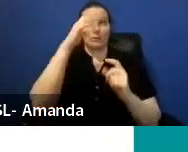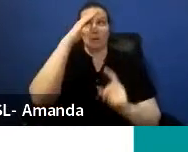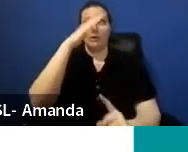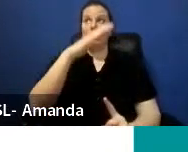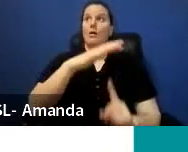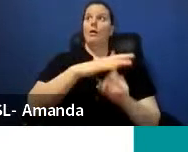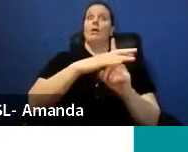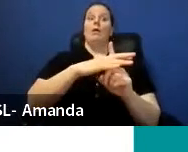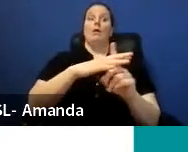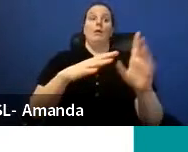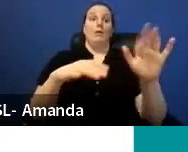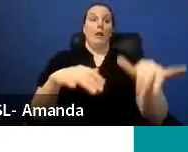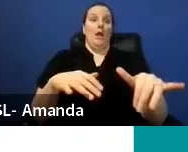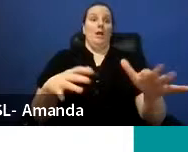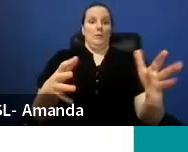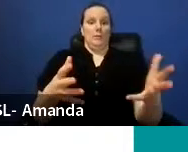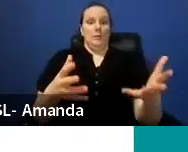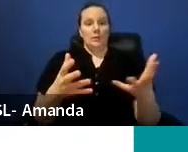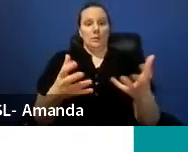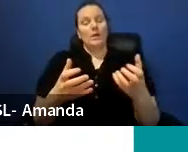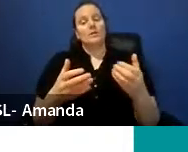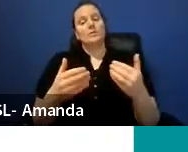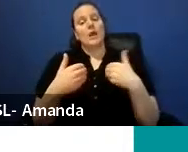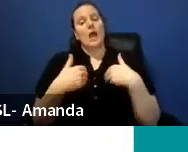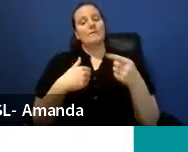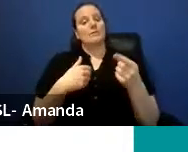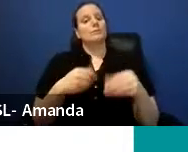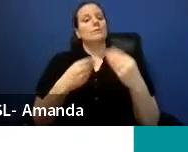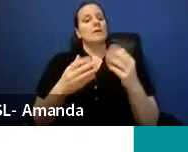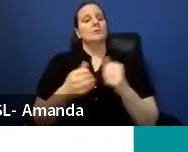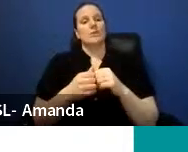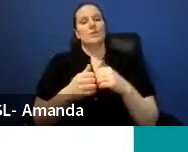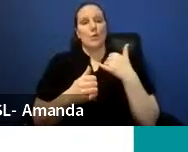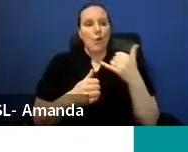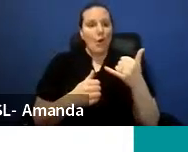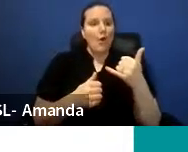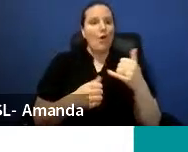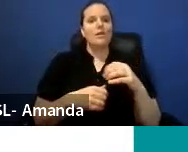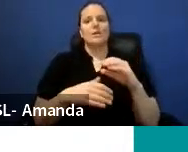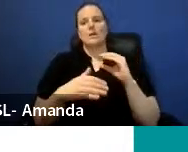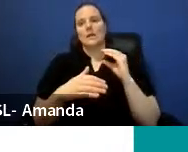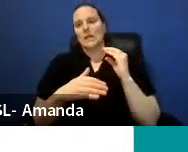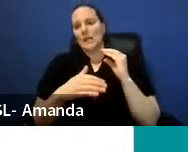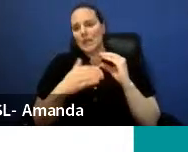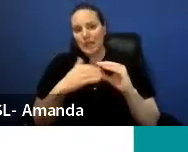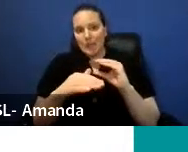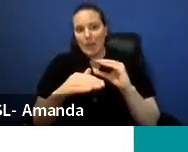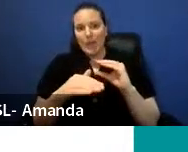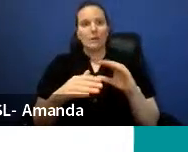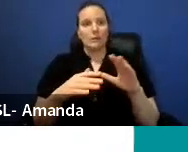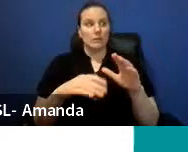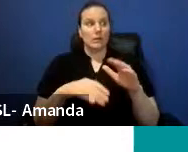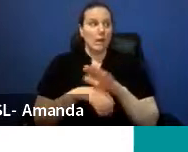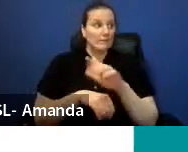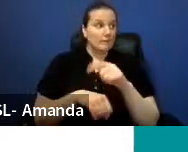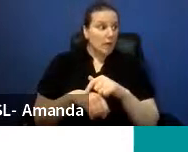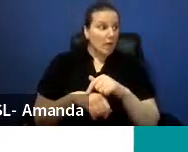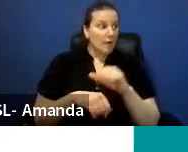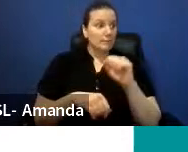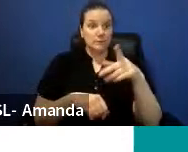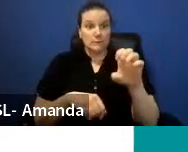open to having you provide us with either a call or an email so that we can make sure there's enough time and space to talk about